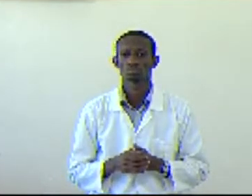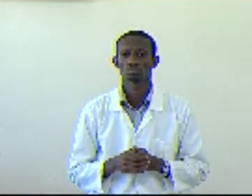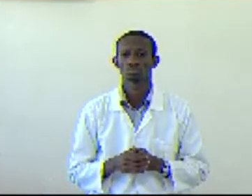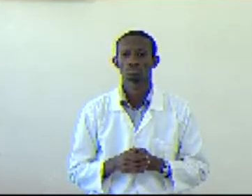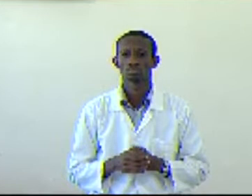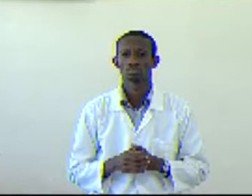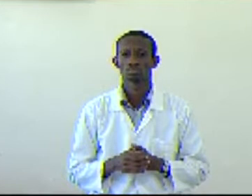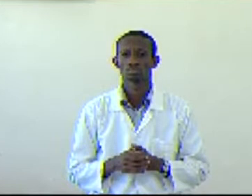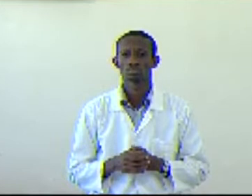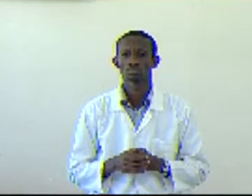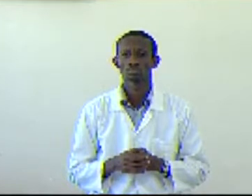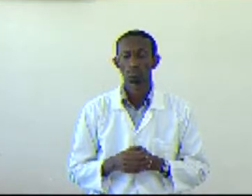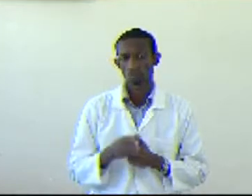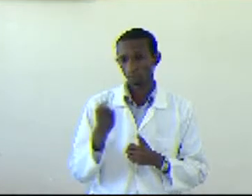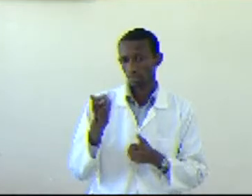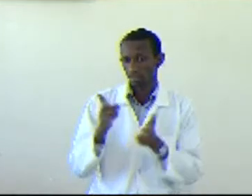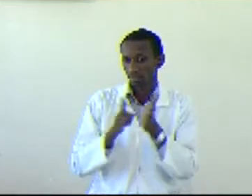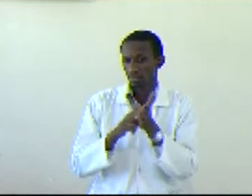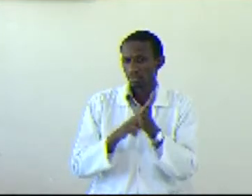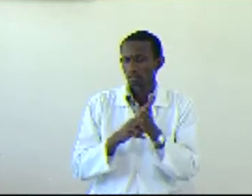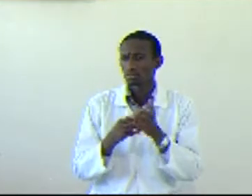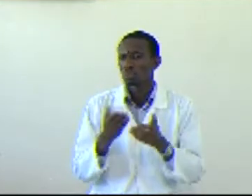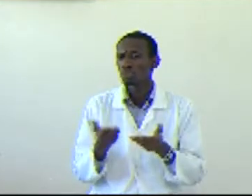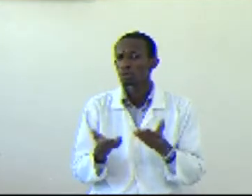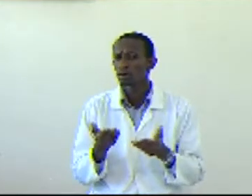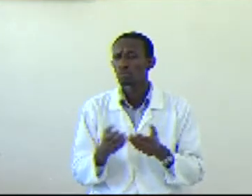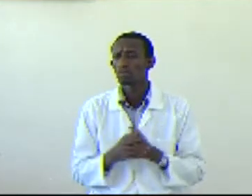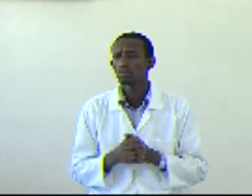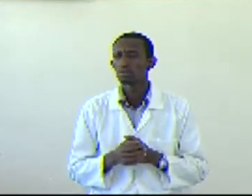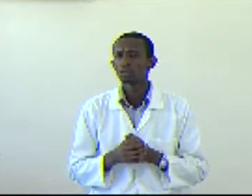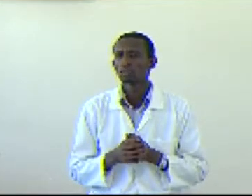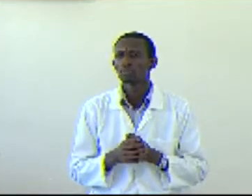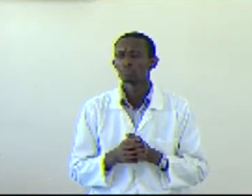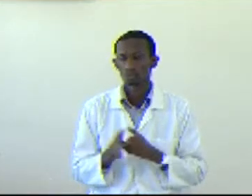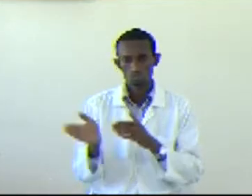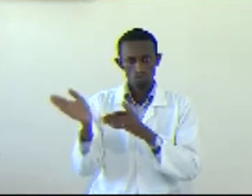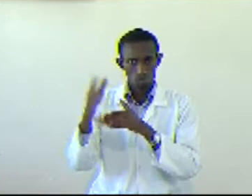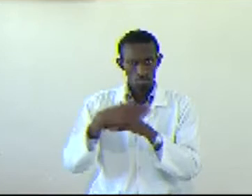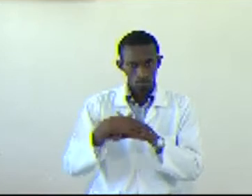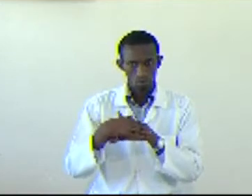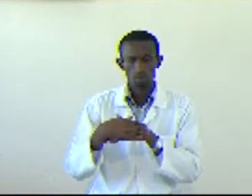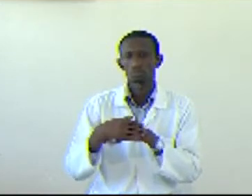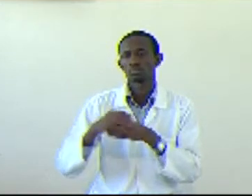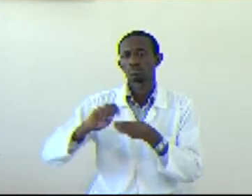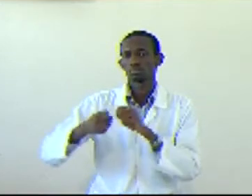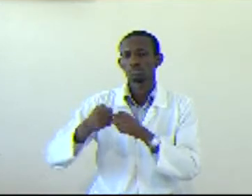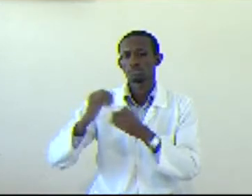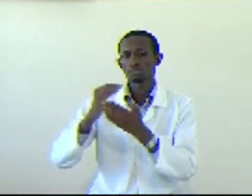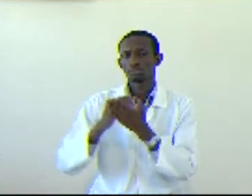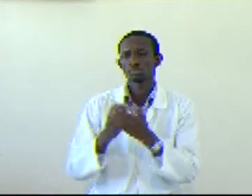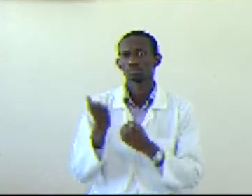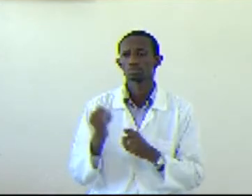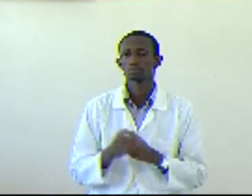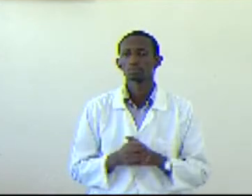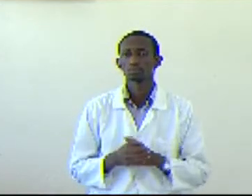so this will be equal to what? So here we have, so we close multiplication, and then what do we find? We are going